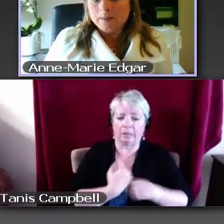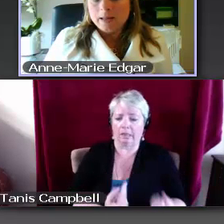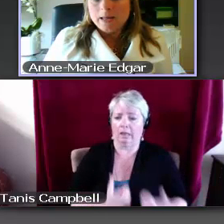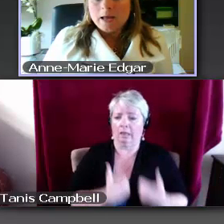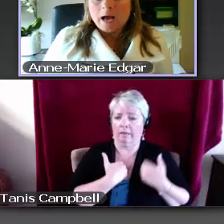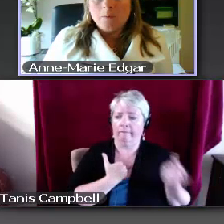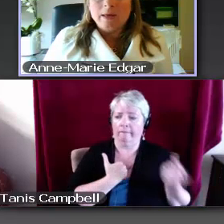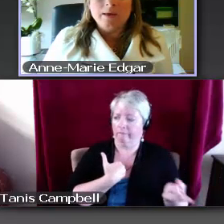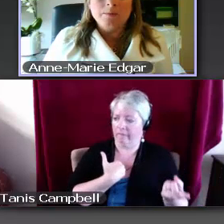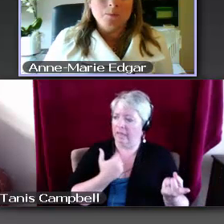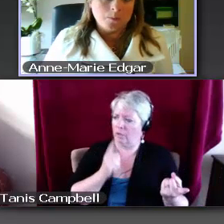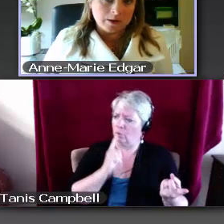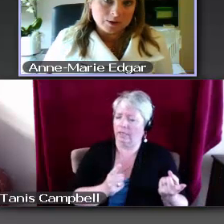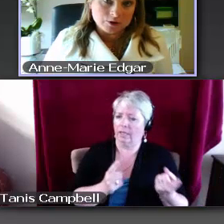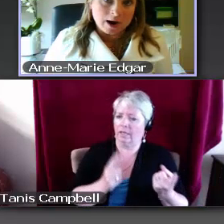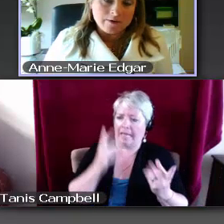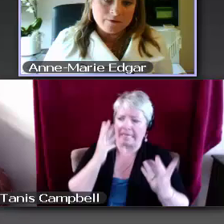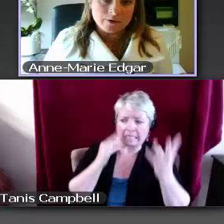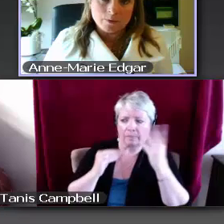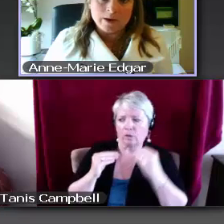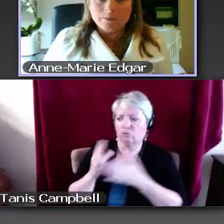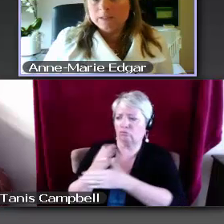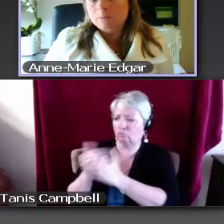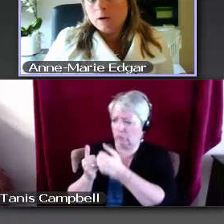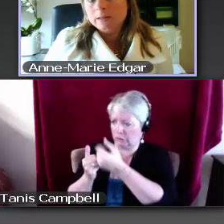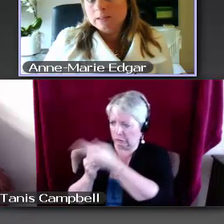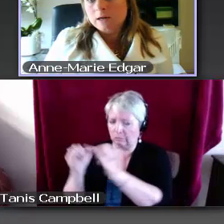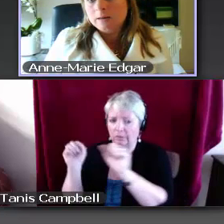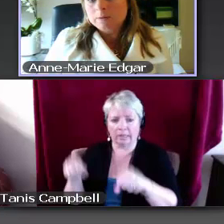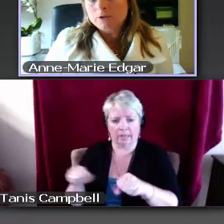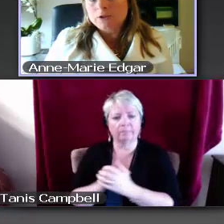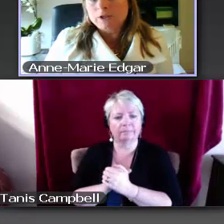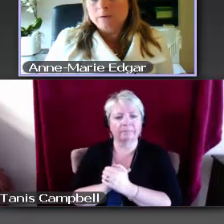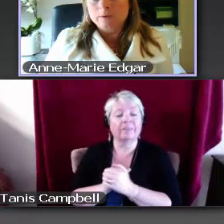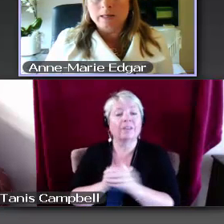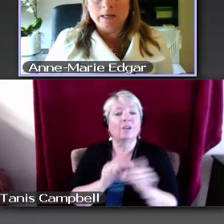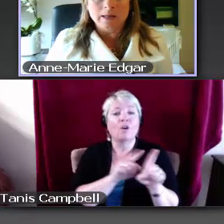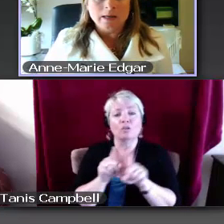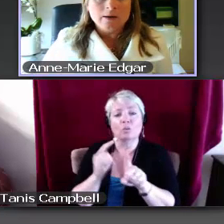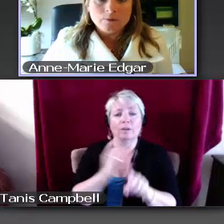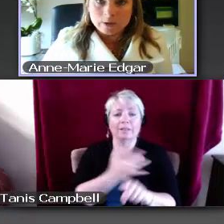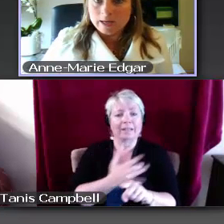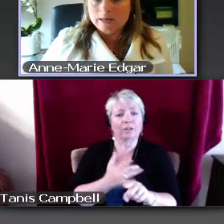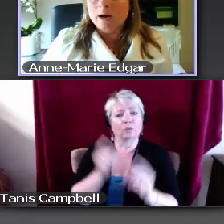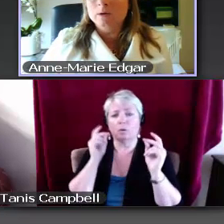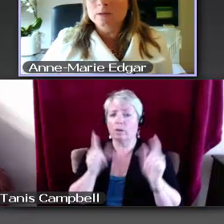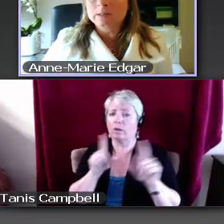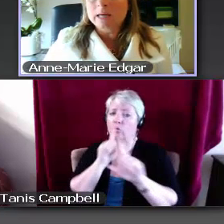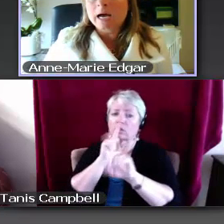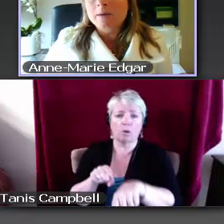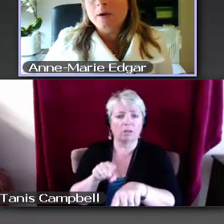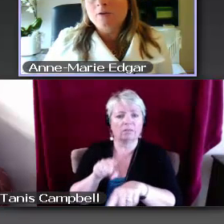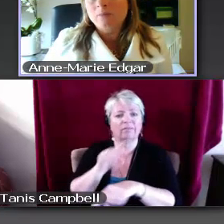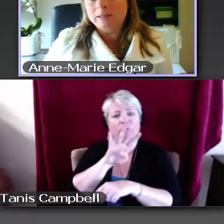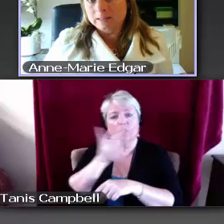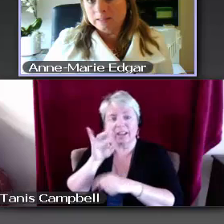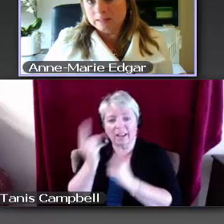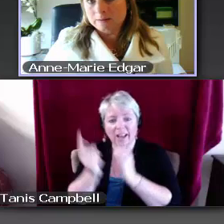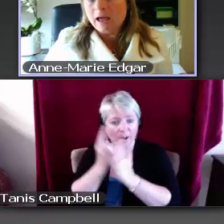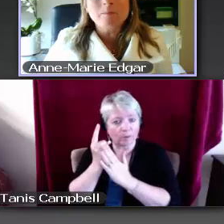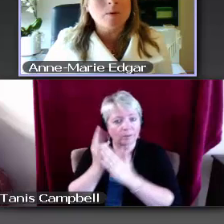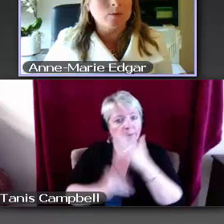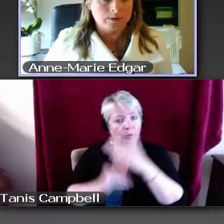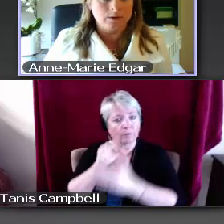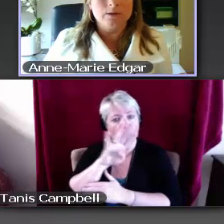program. We strive for the quick response times, which is generally 48 hours of